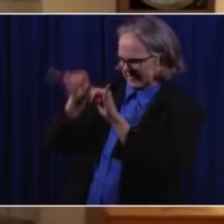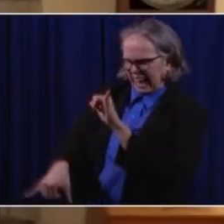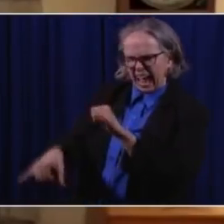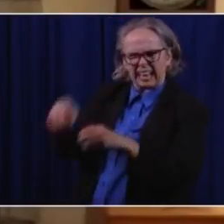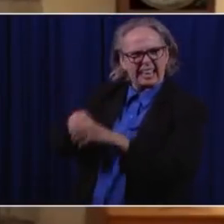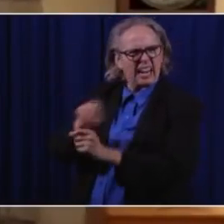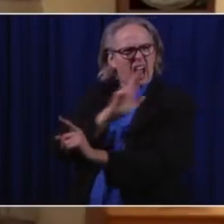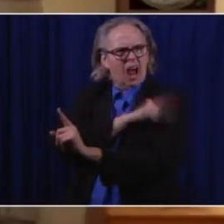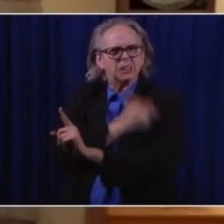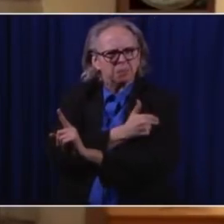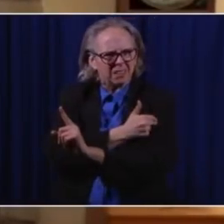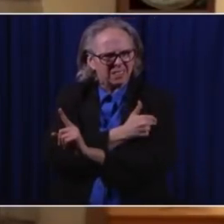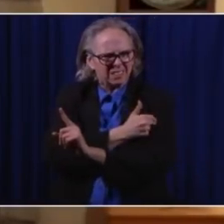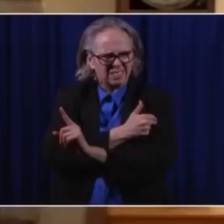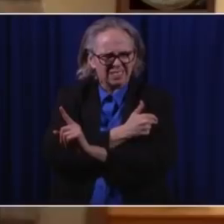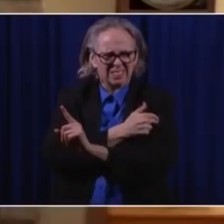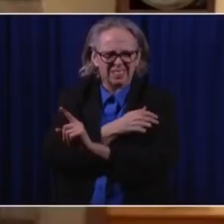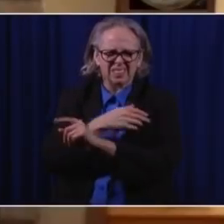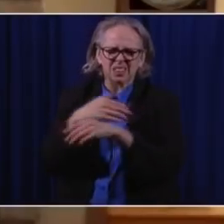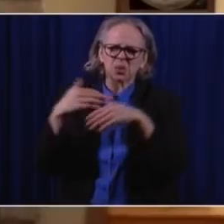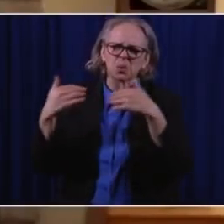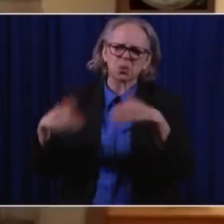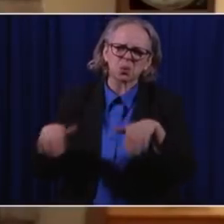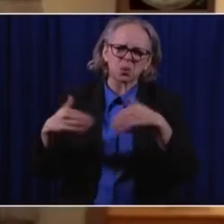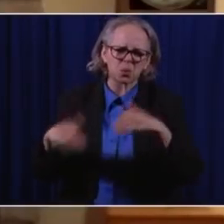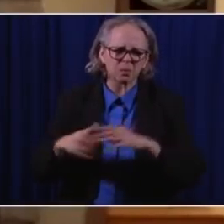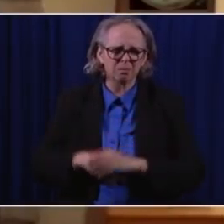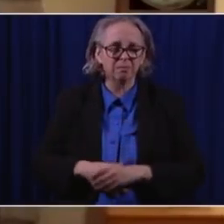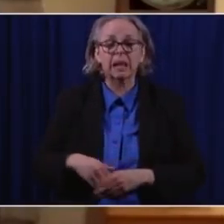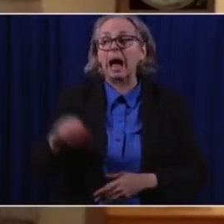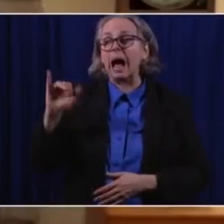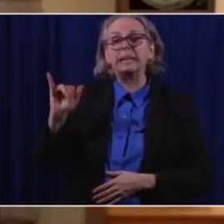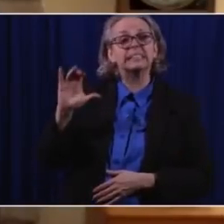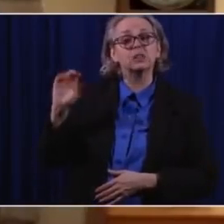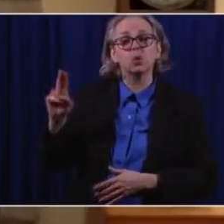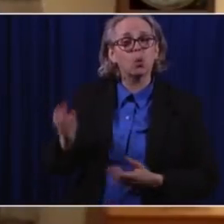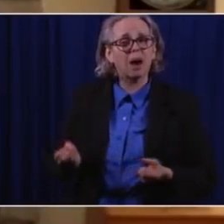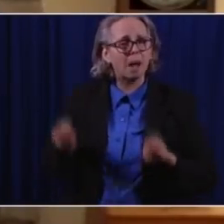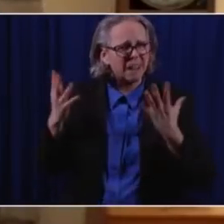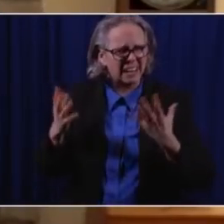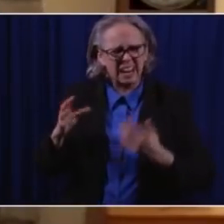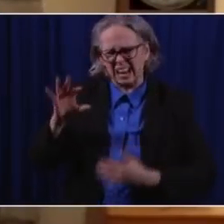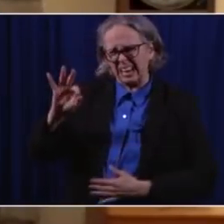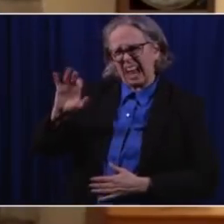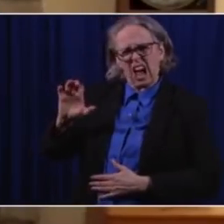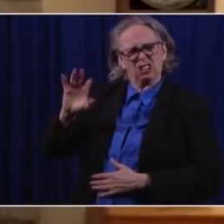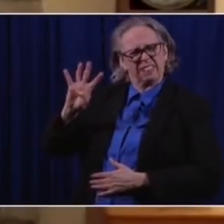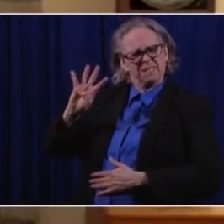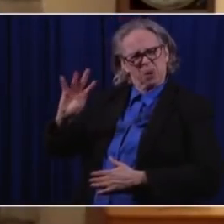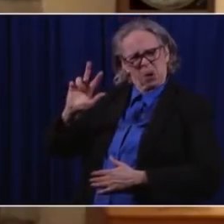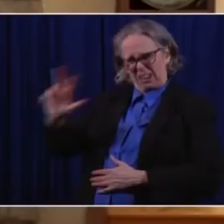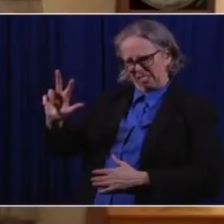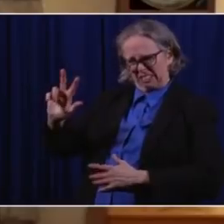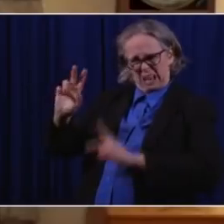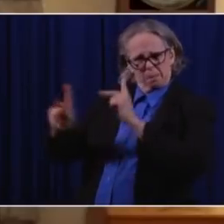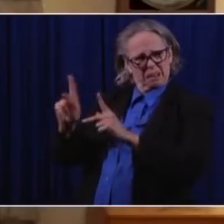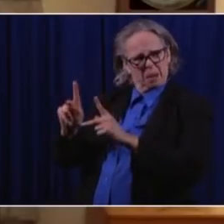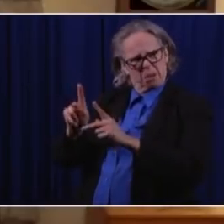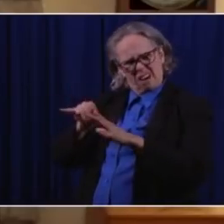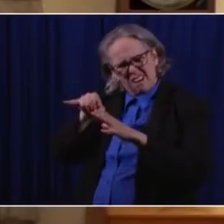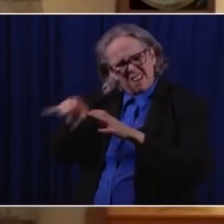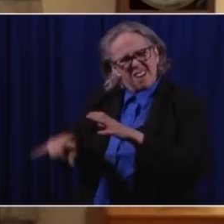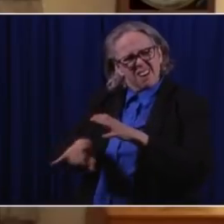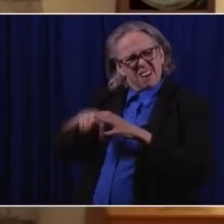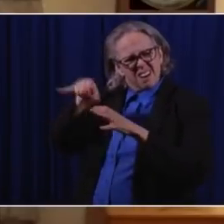3,829, 943 of those are in ICU. These are the highest patient counts we've had during this